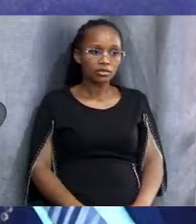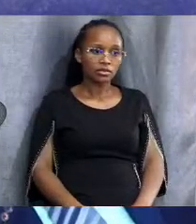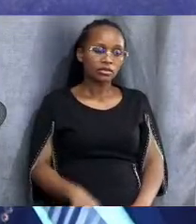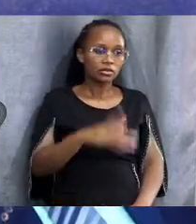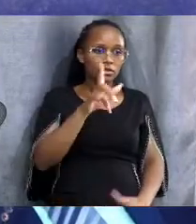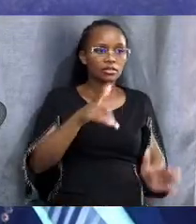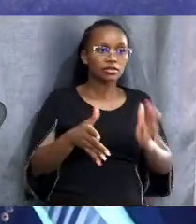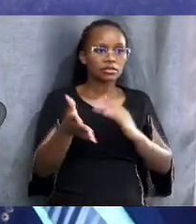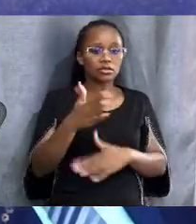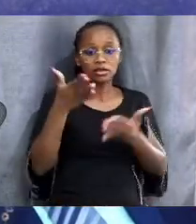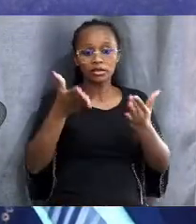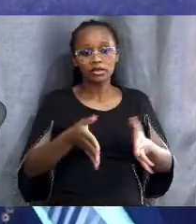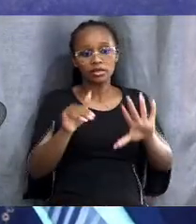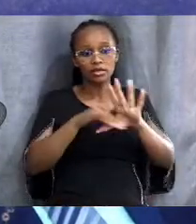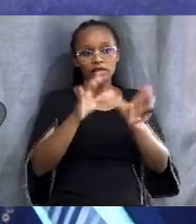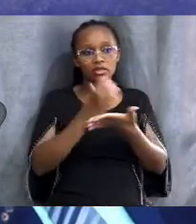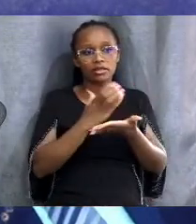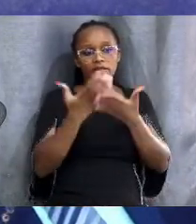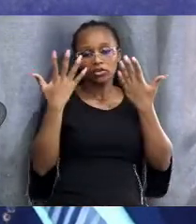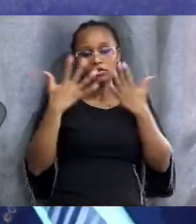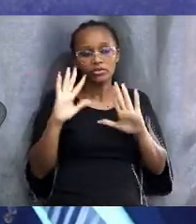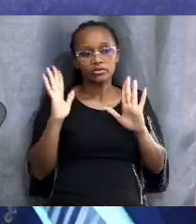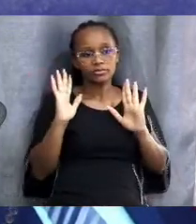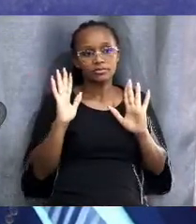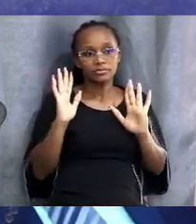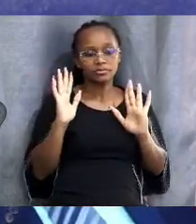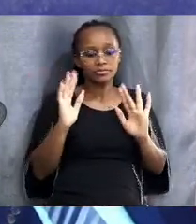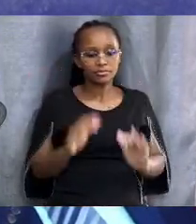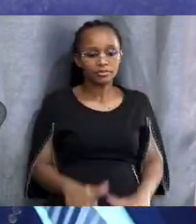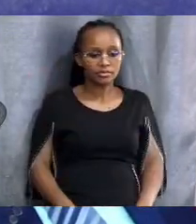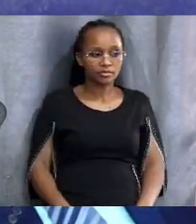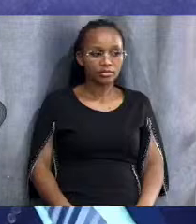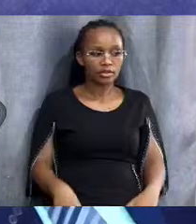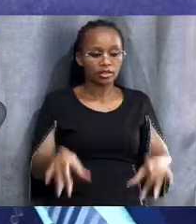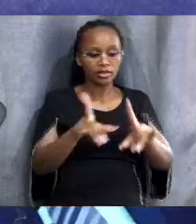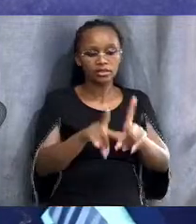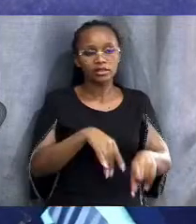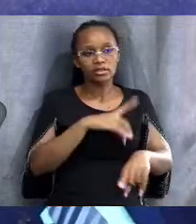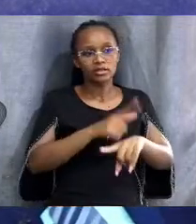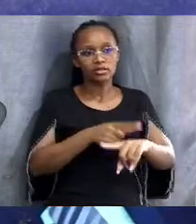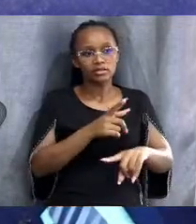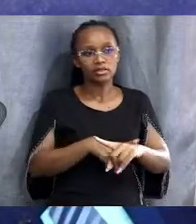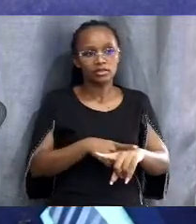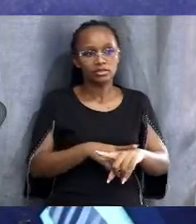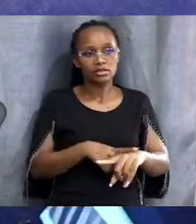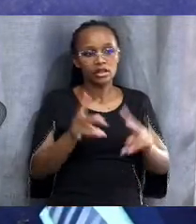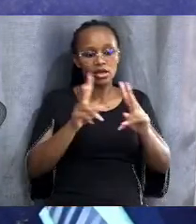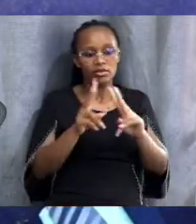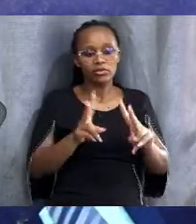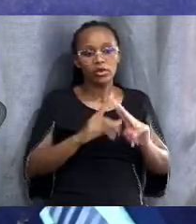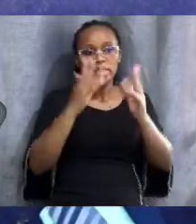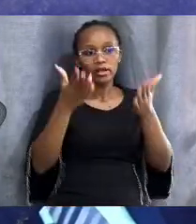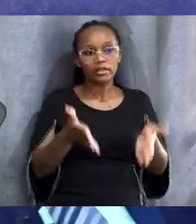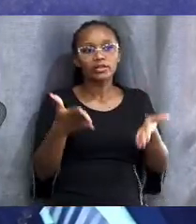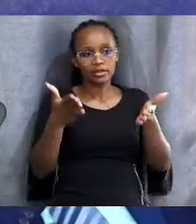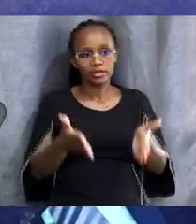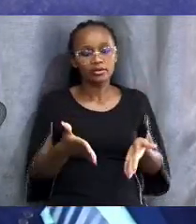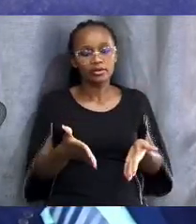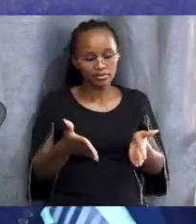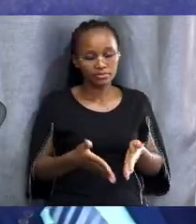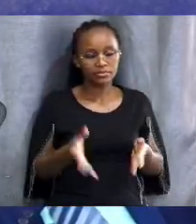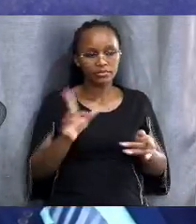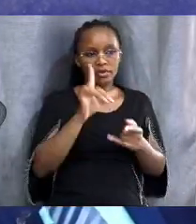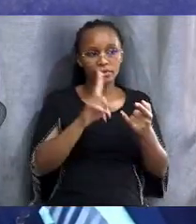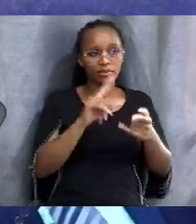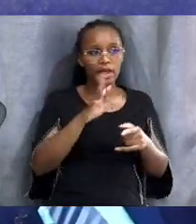God is present in that chapter. At the same time, he is very present